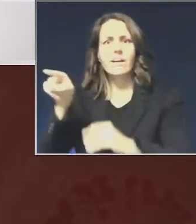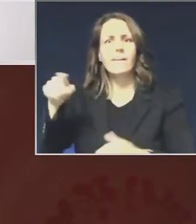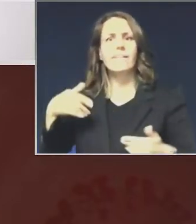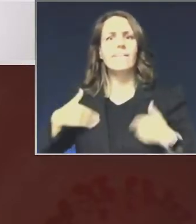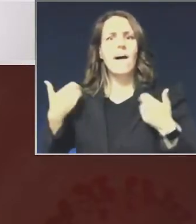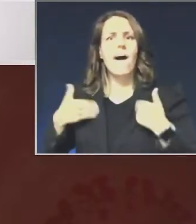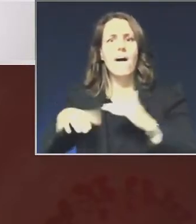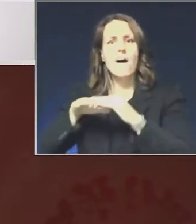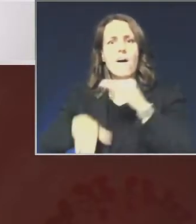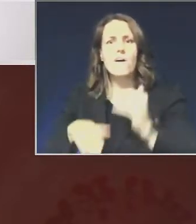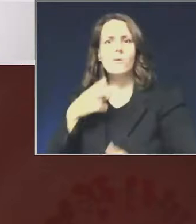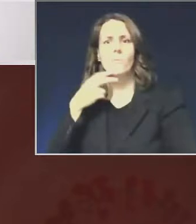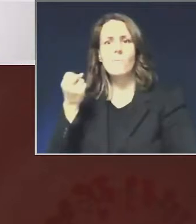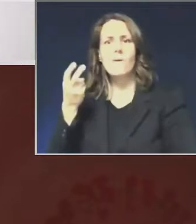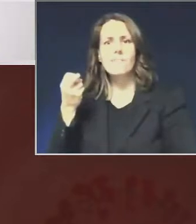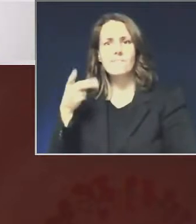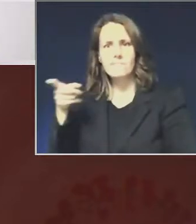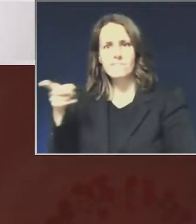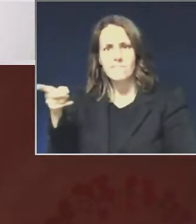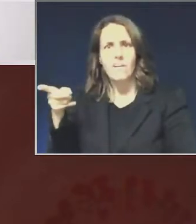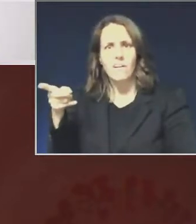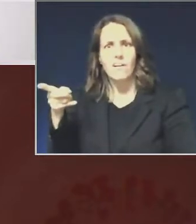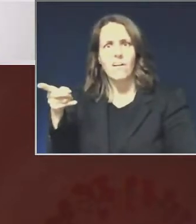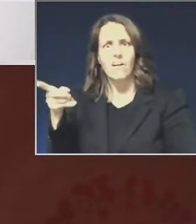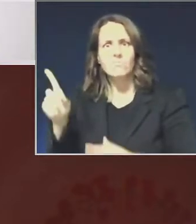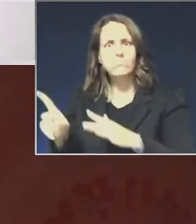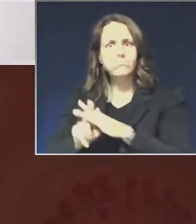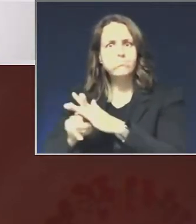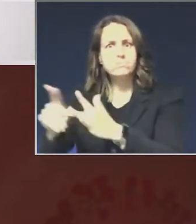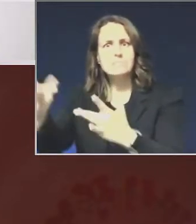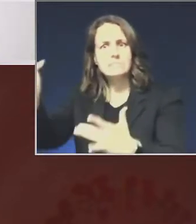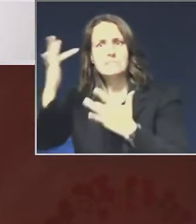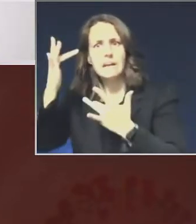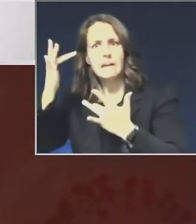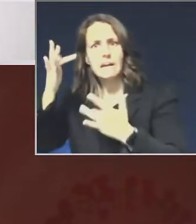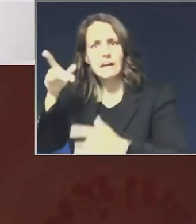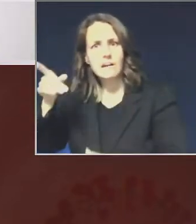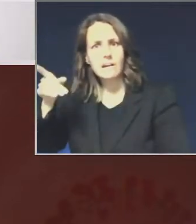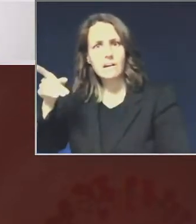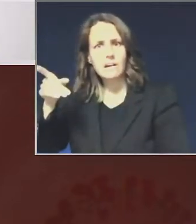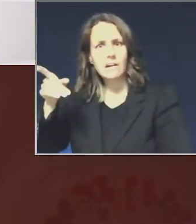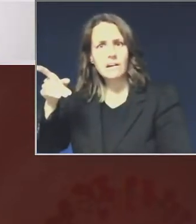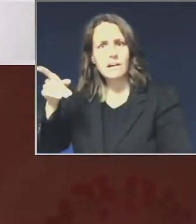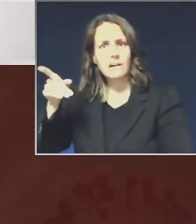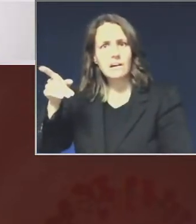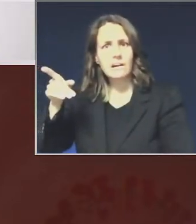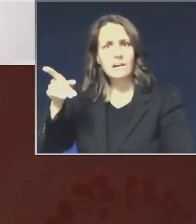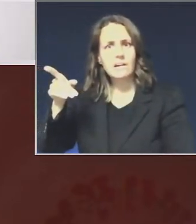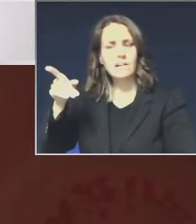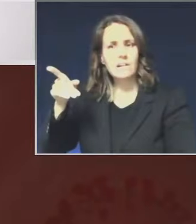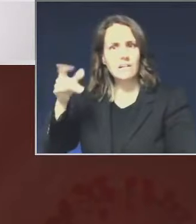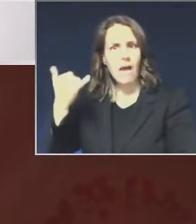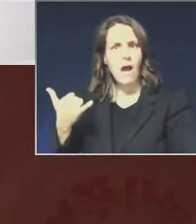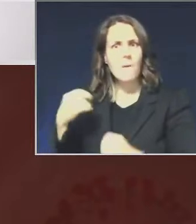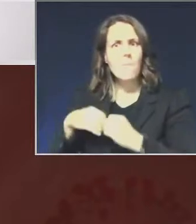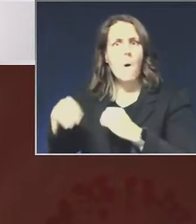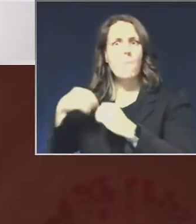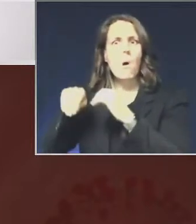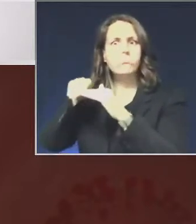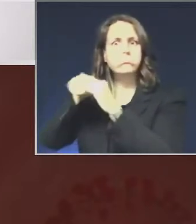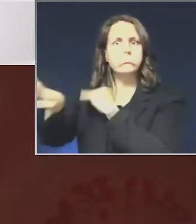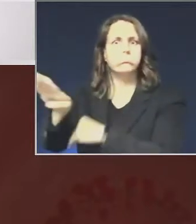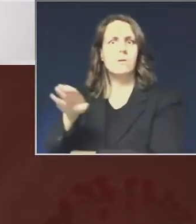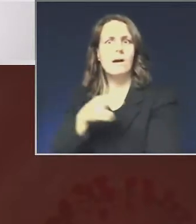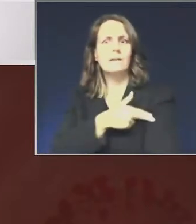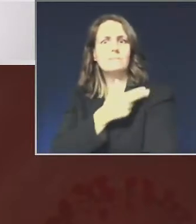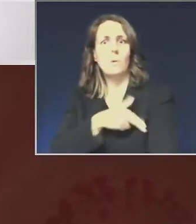as well, and if it is not showing up yet, is there some concern that that might happen? Thank you.